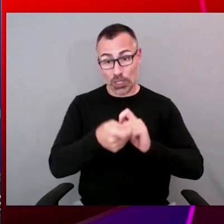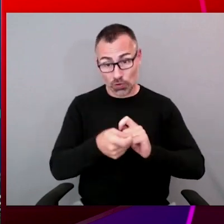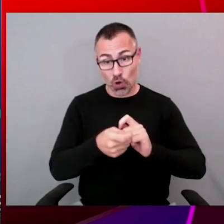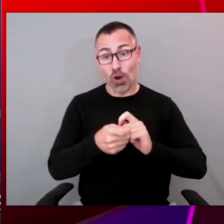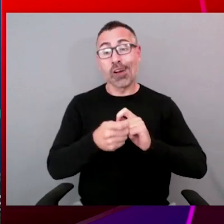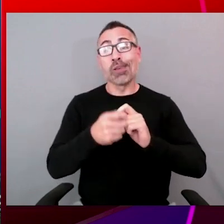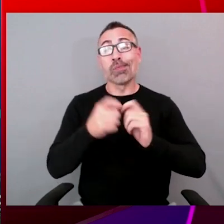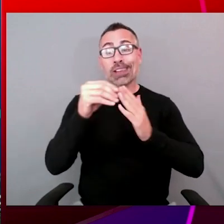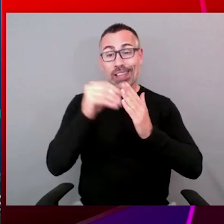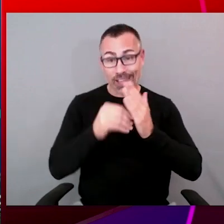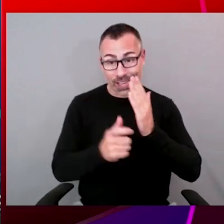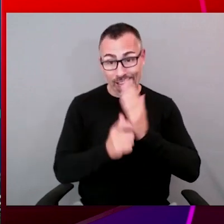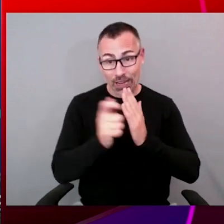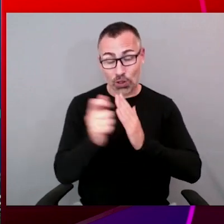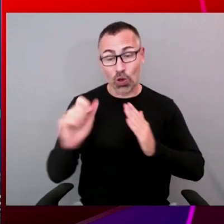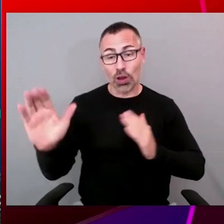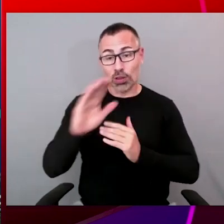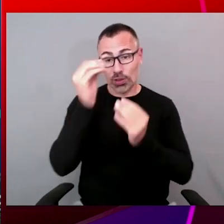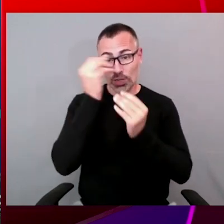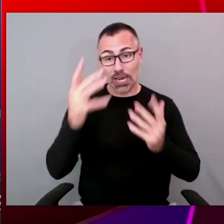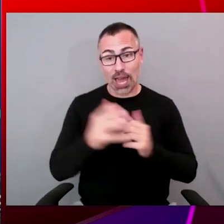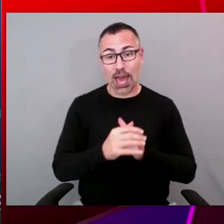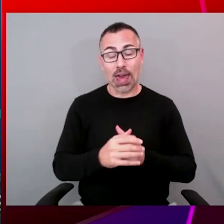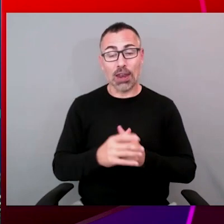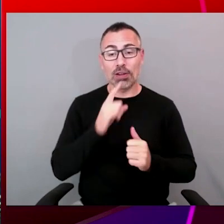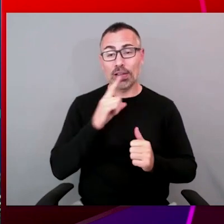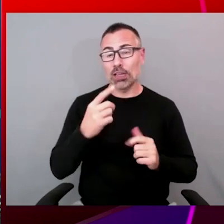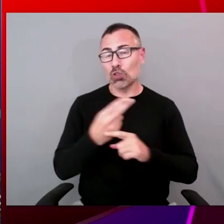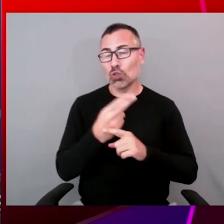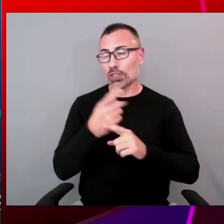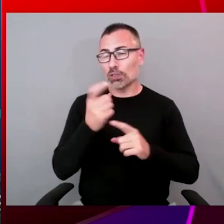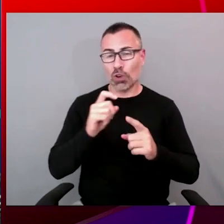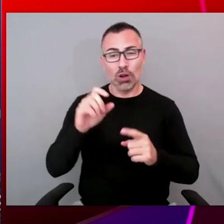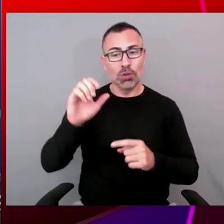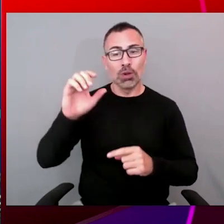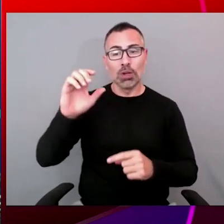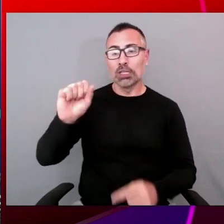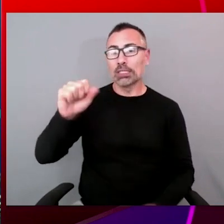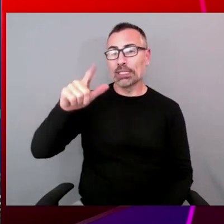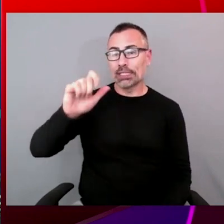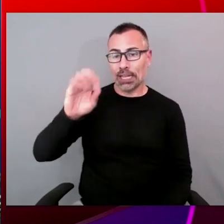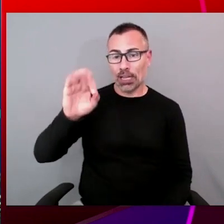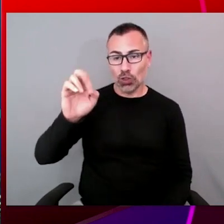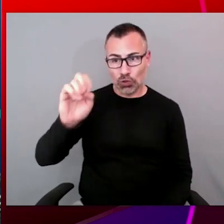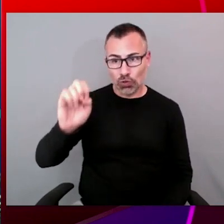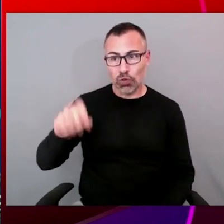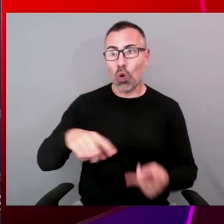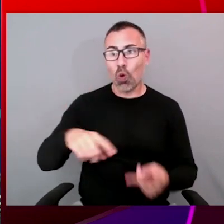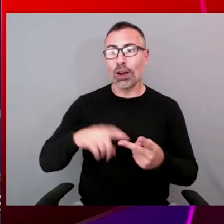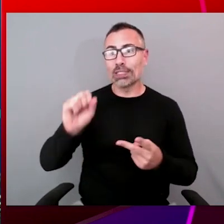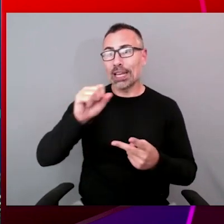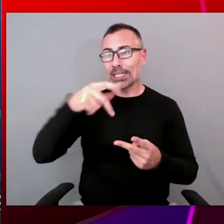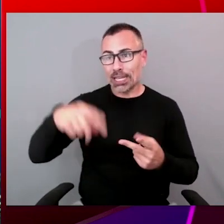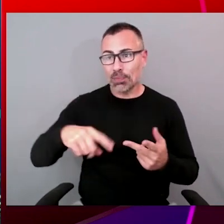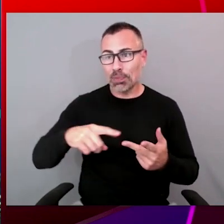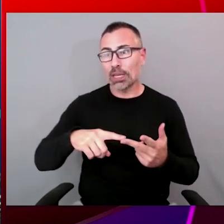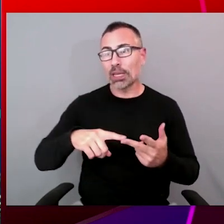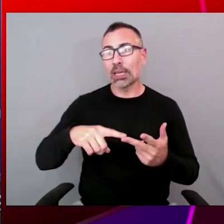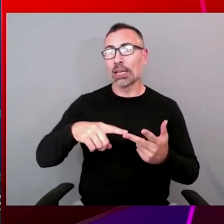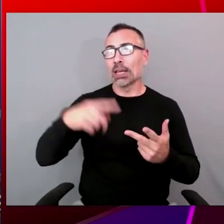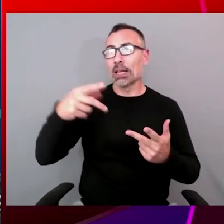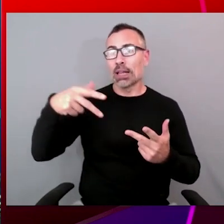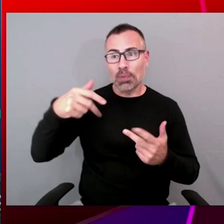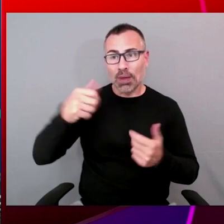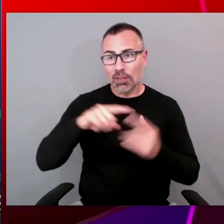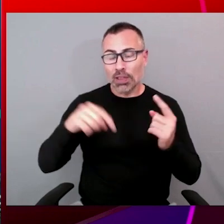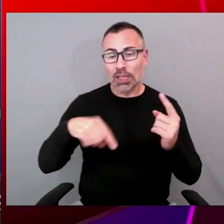a service application data from places like Salesforce, SAP, Zendesk, to destinations such as Amazon S3 and